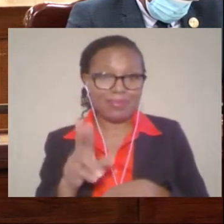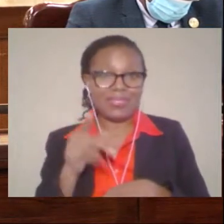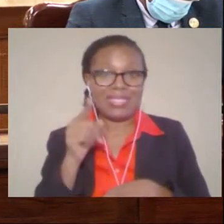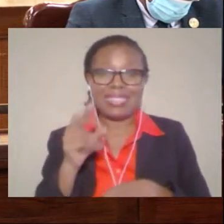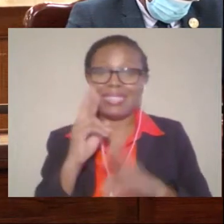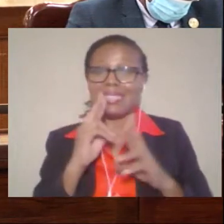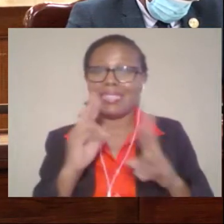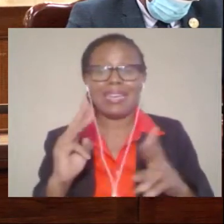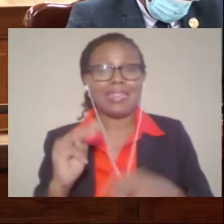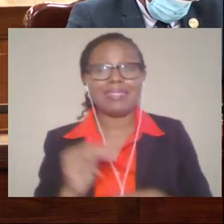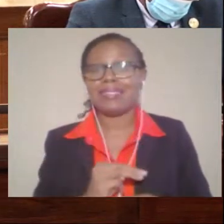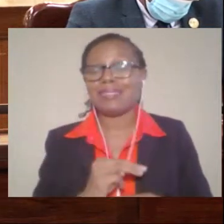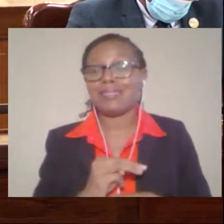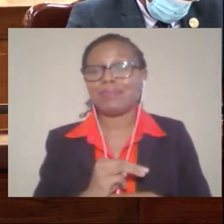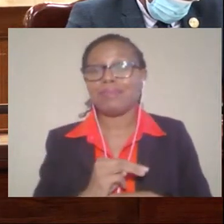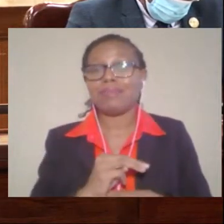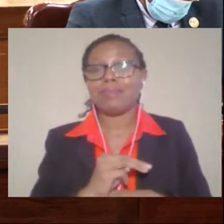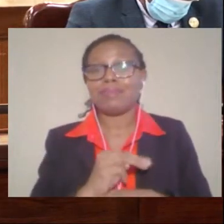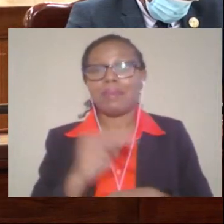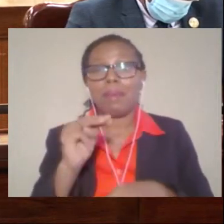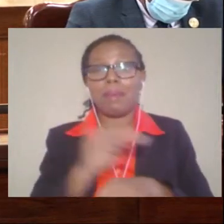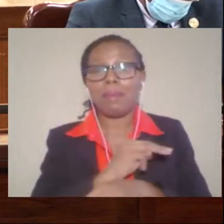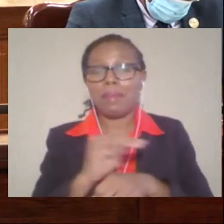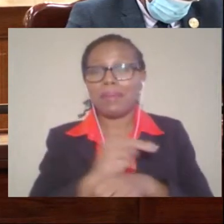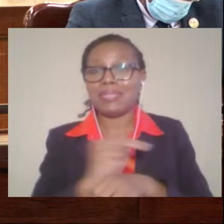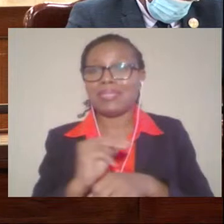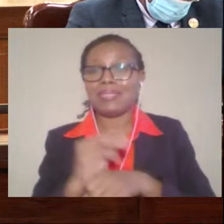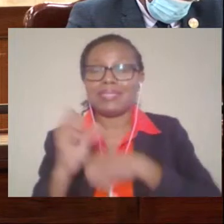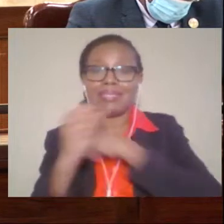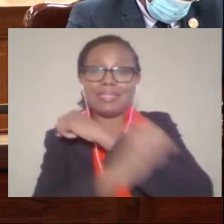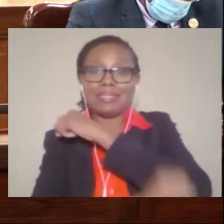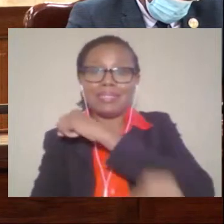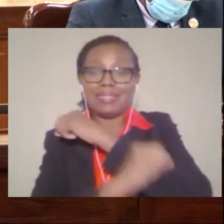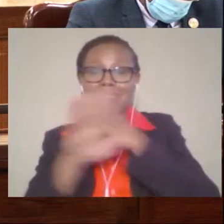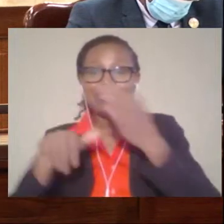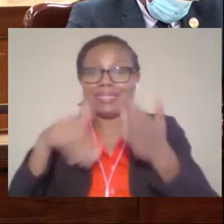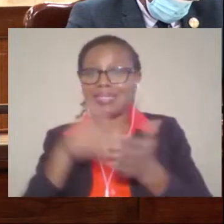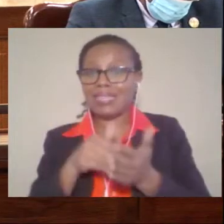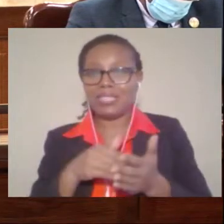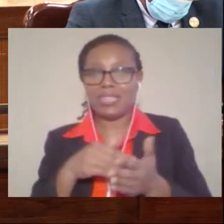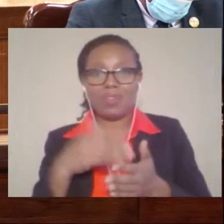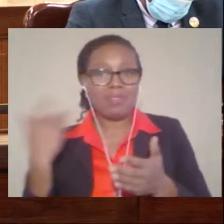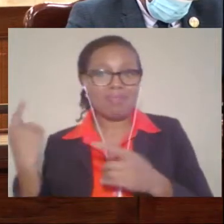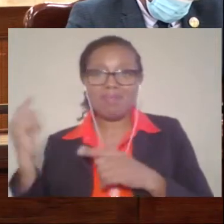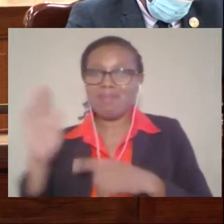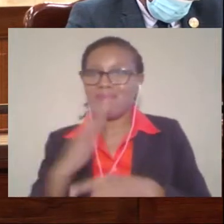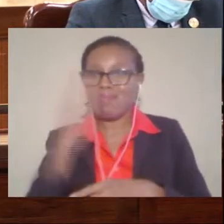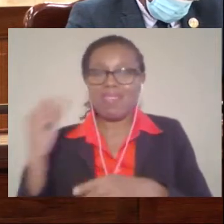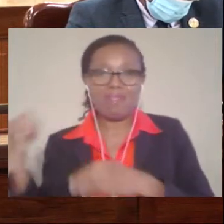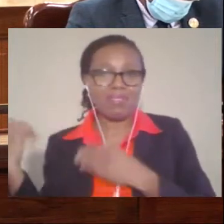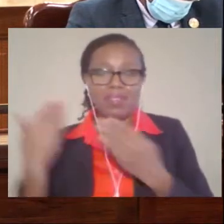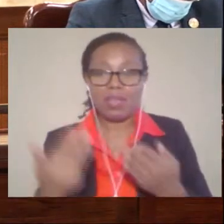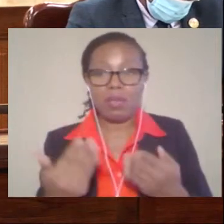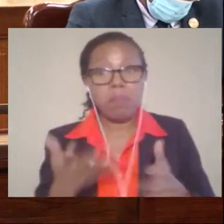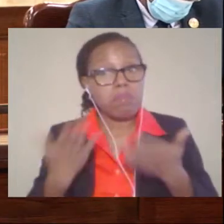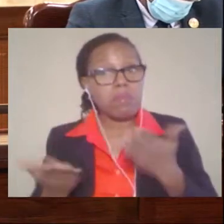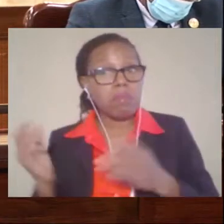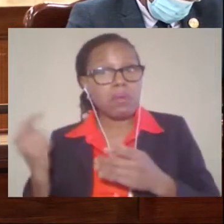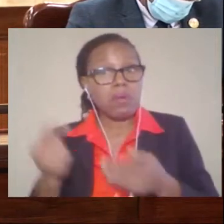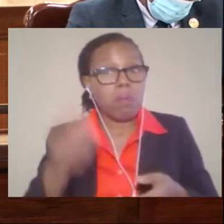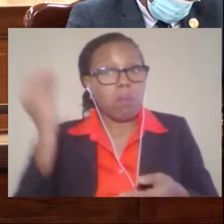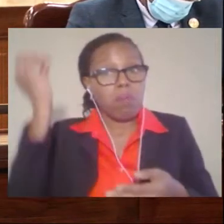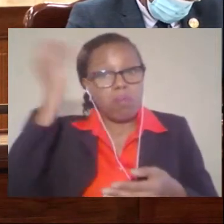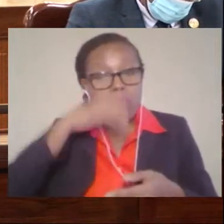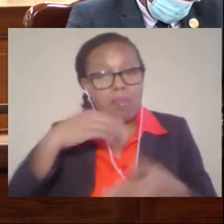House. He may come and not know, but he would never say to anybody here in public